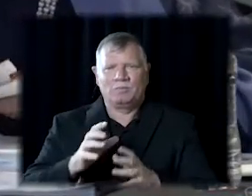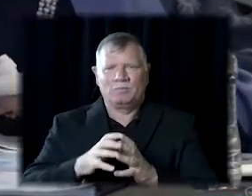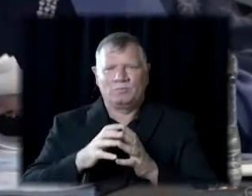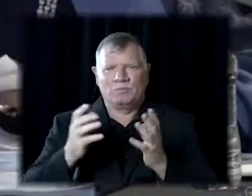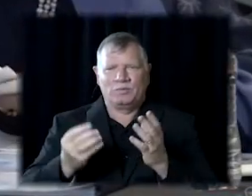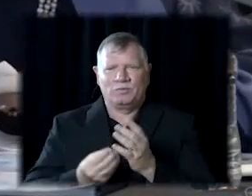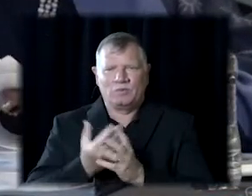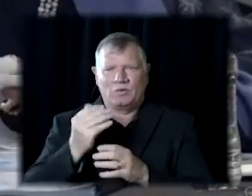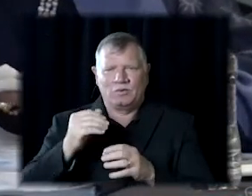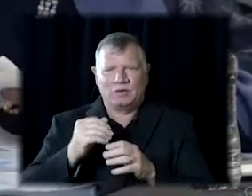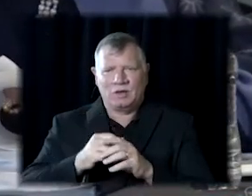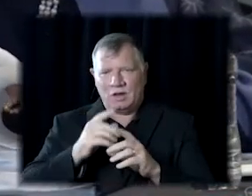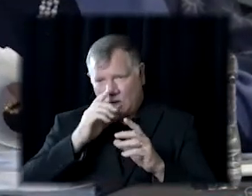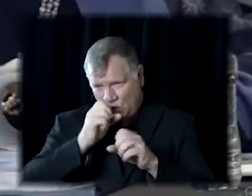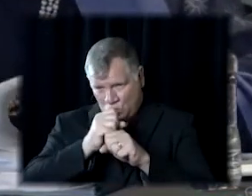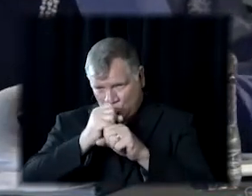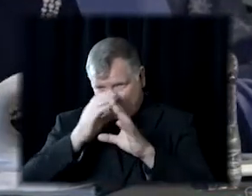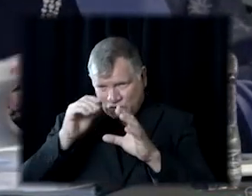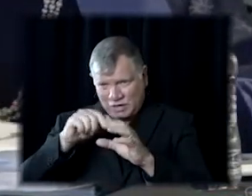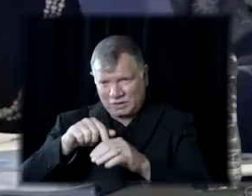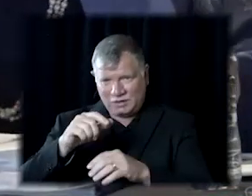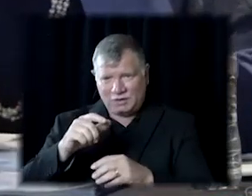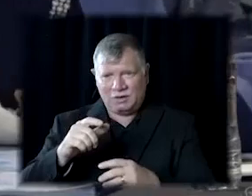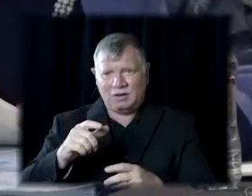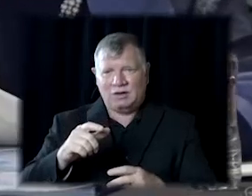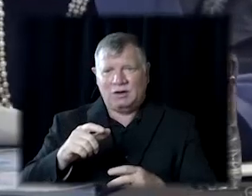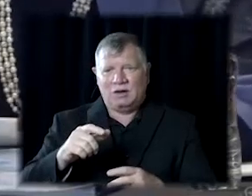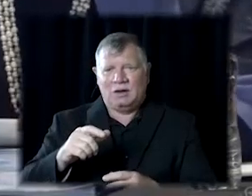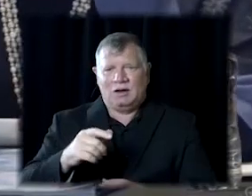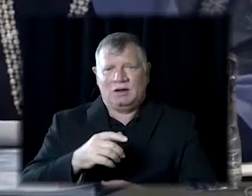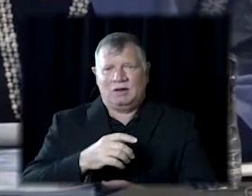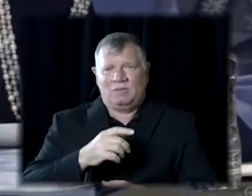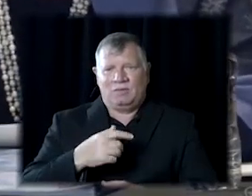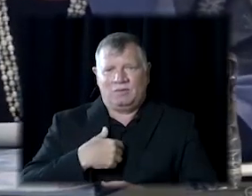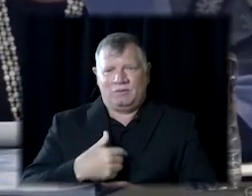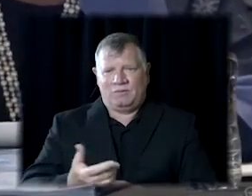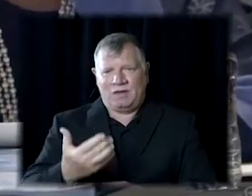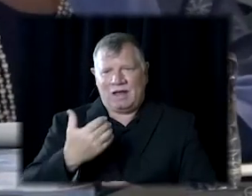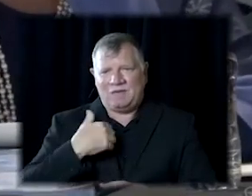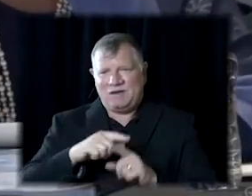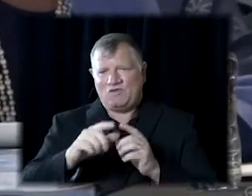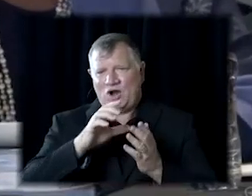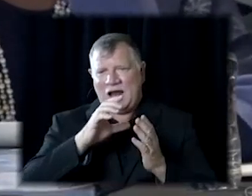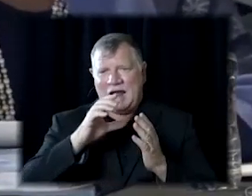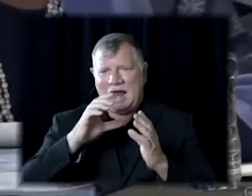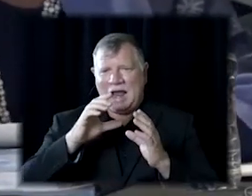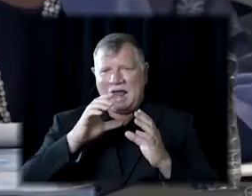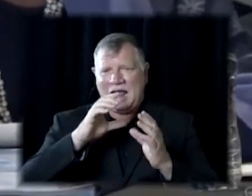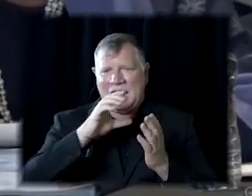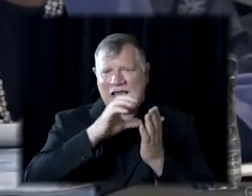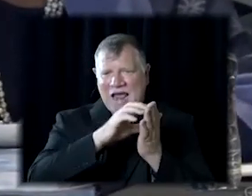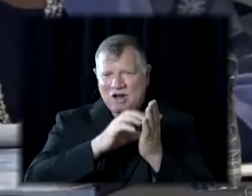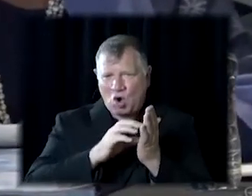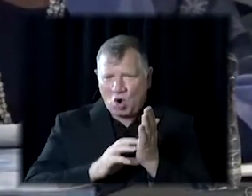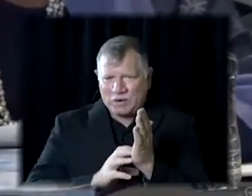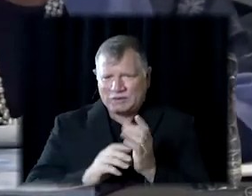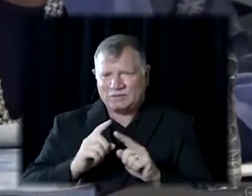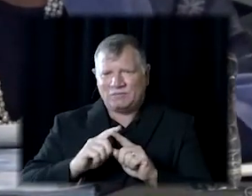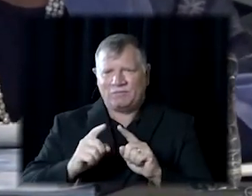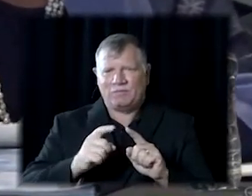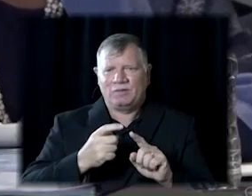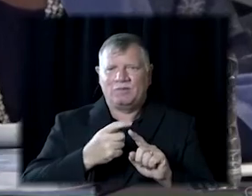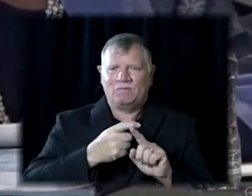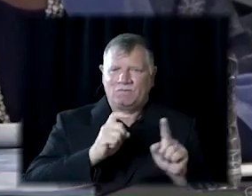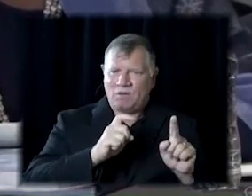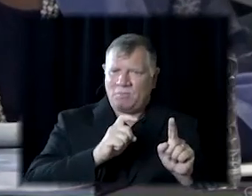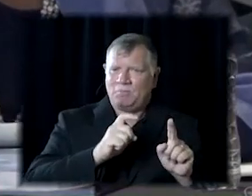of the growth that's projected in the medium to long term. There are several categories of structural reforms. They remain the same from October's